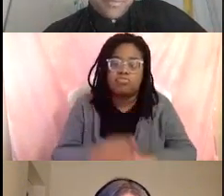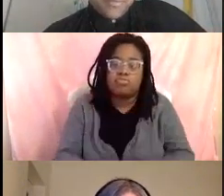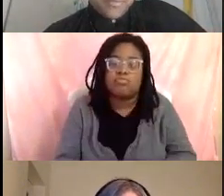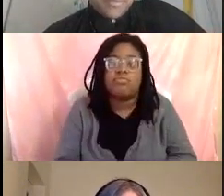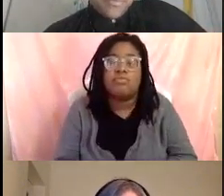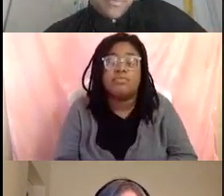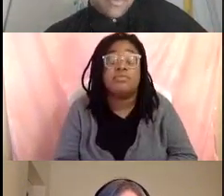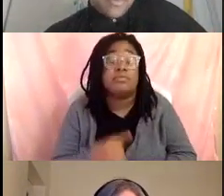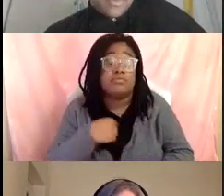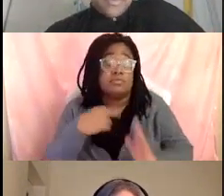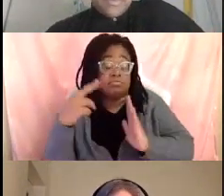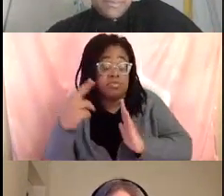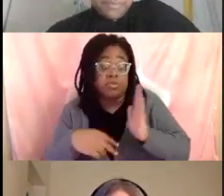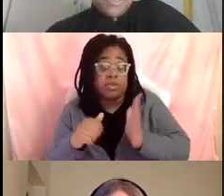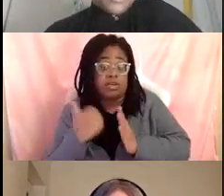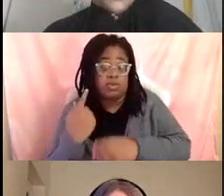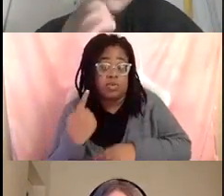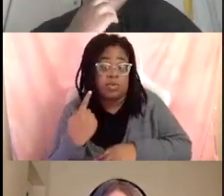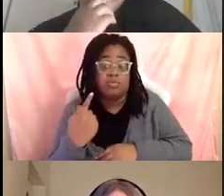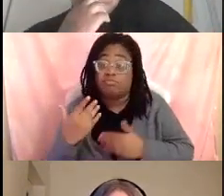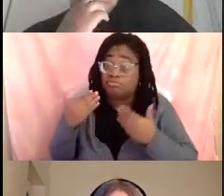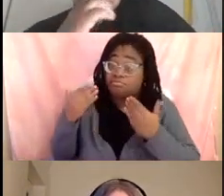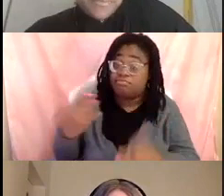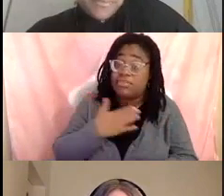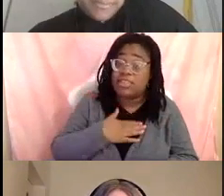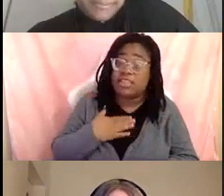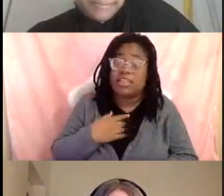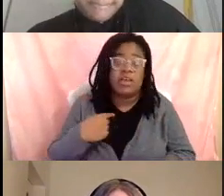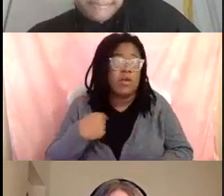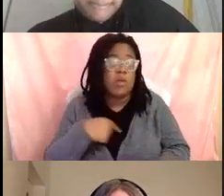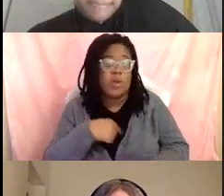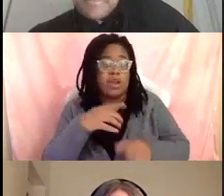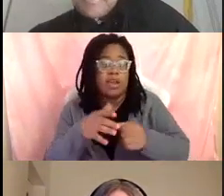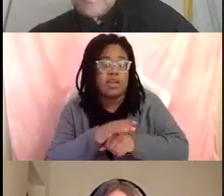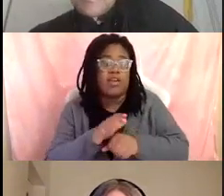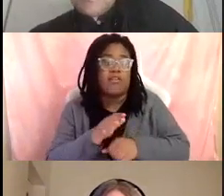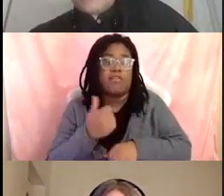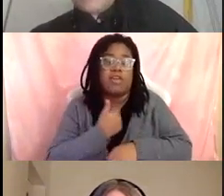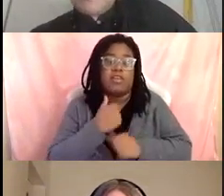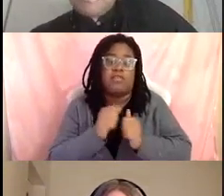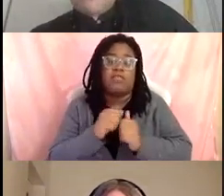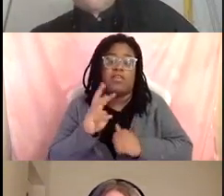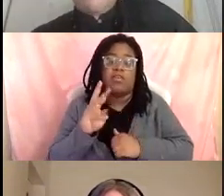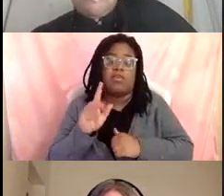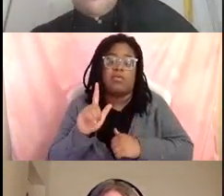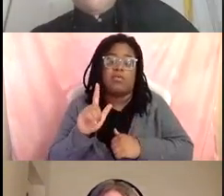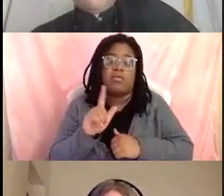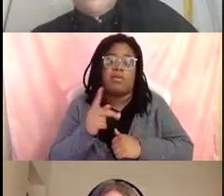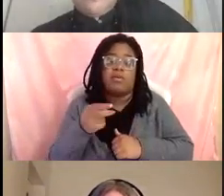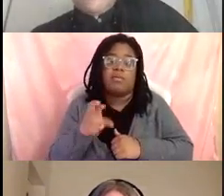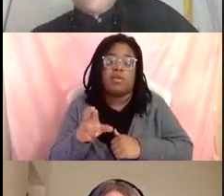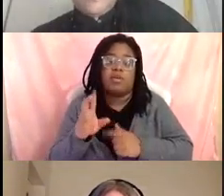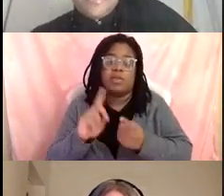I was going to read another one. Please. We cover ourselves with wallpaper to